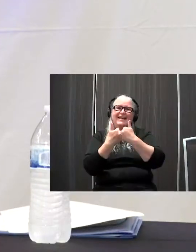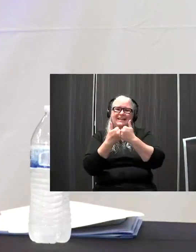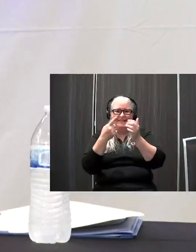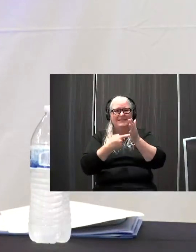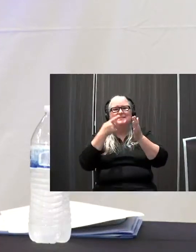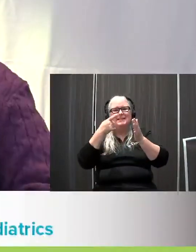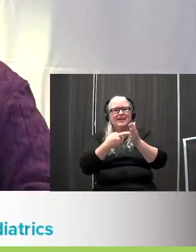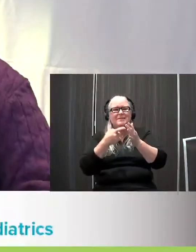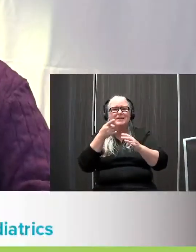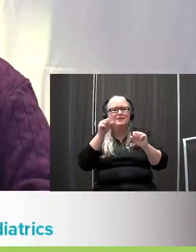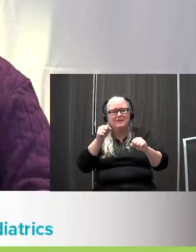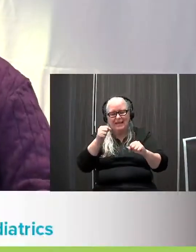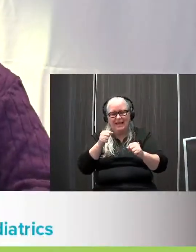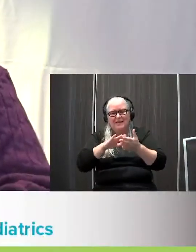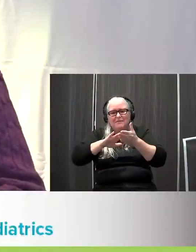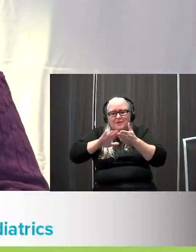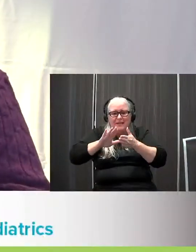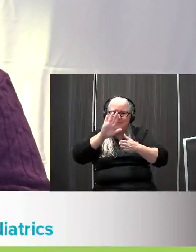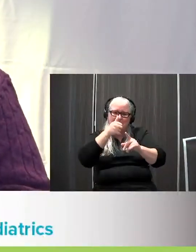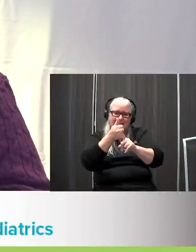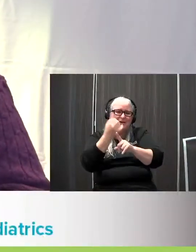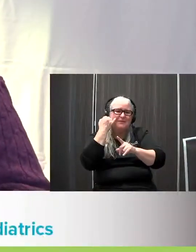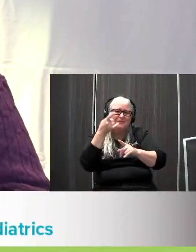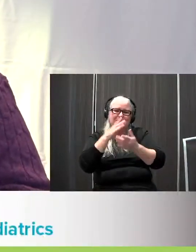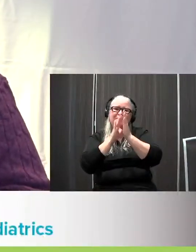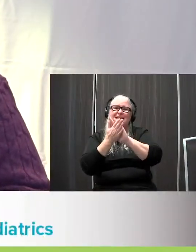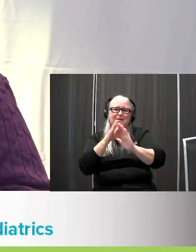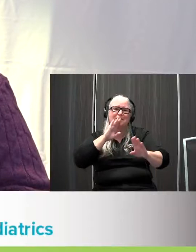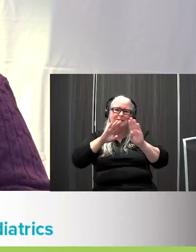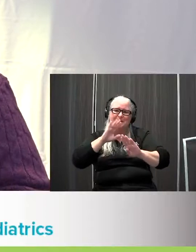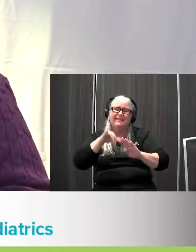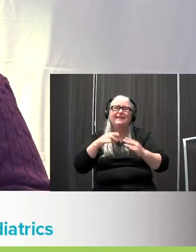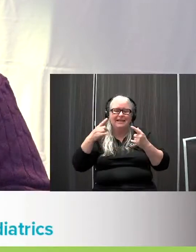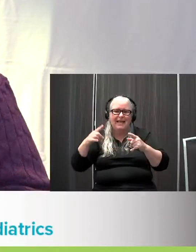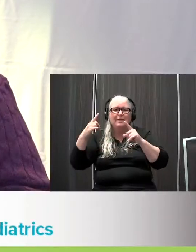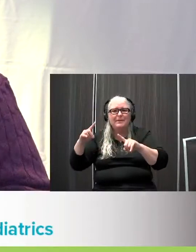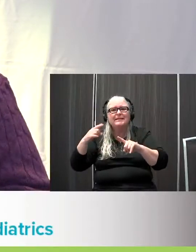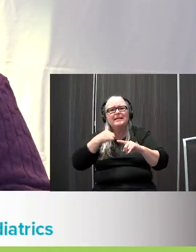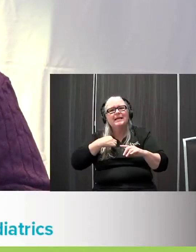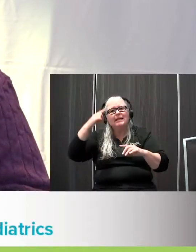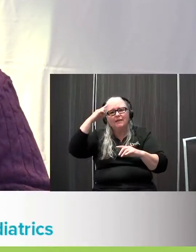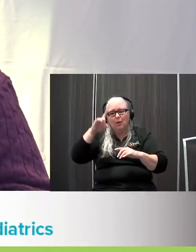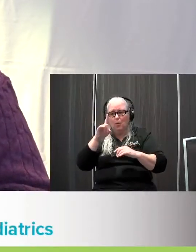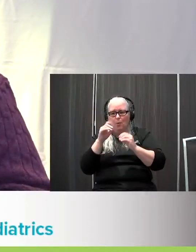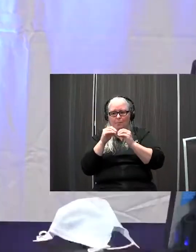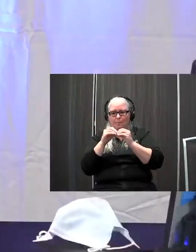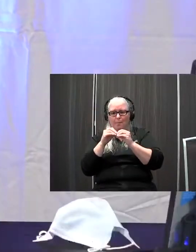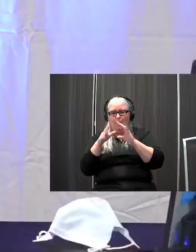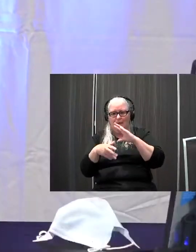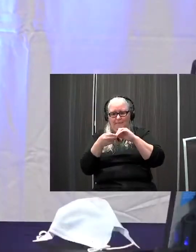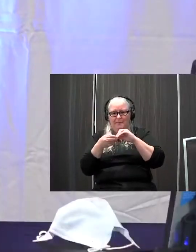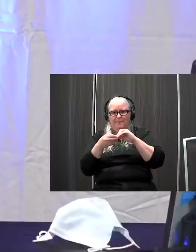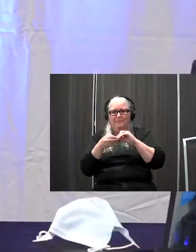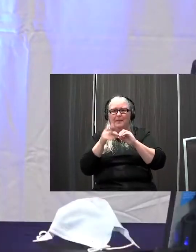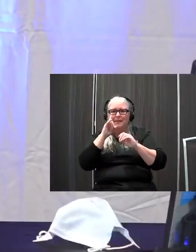forgive yourself when you get frustrated. Yeah, definitely, because it happens. I think to say one more thing about that, because this is something that I end up speaking